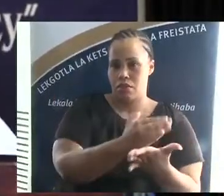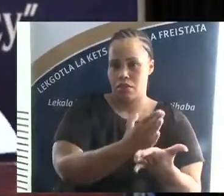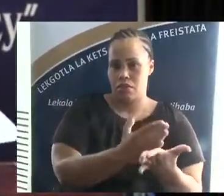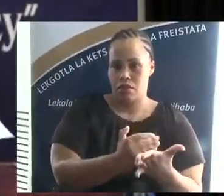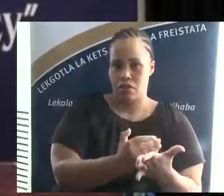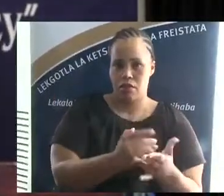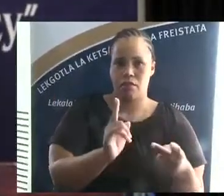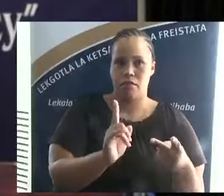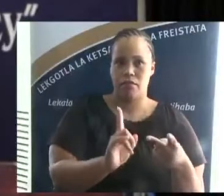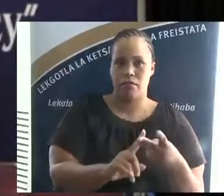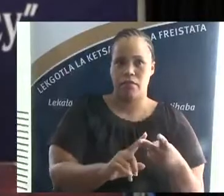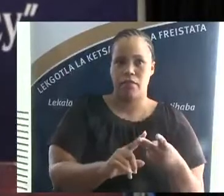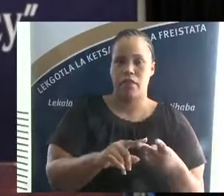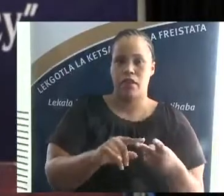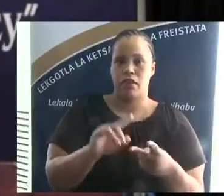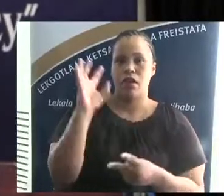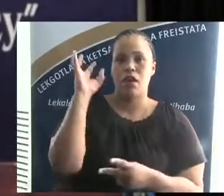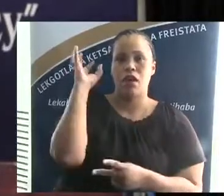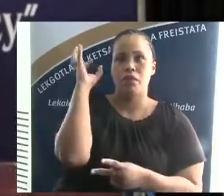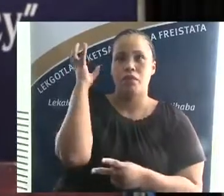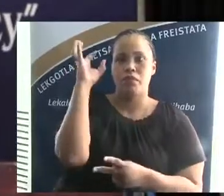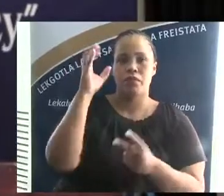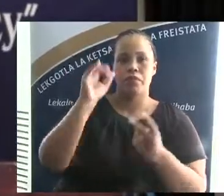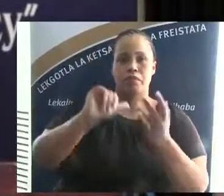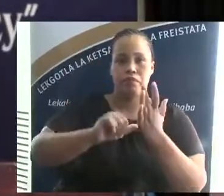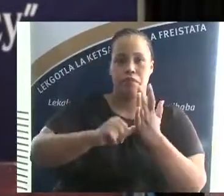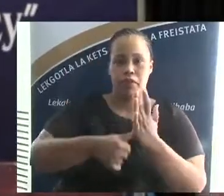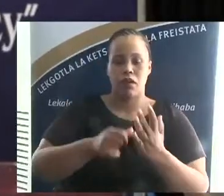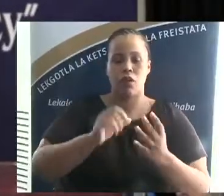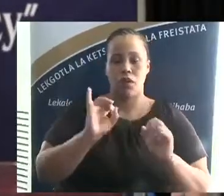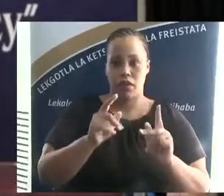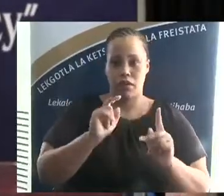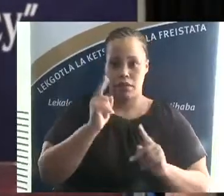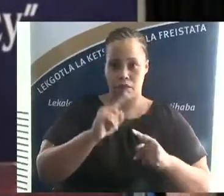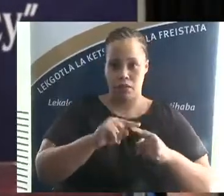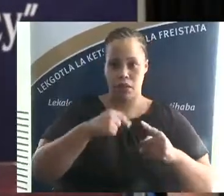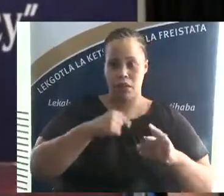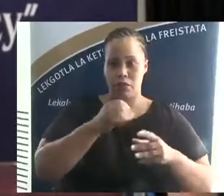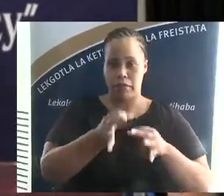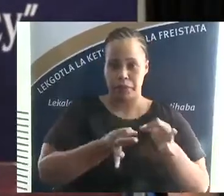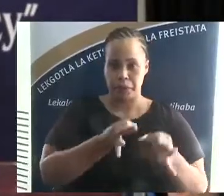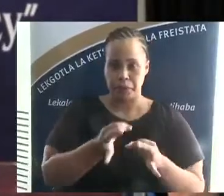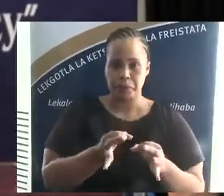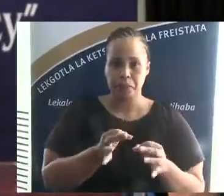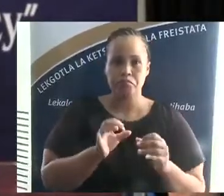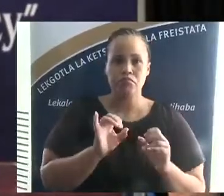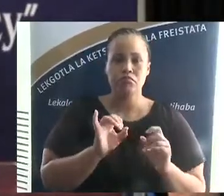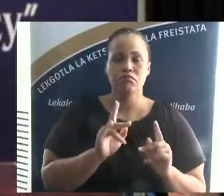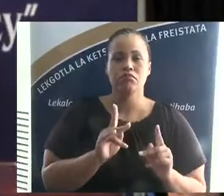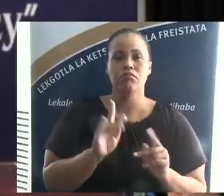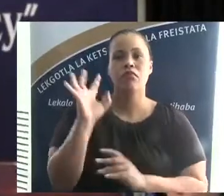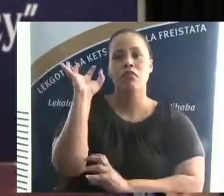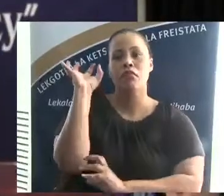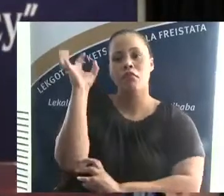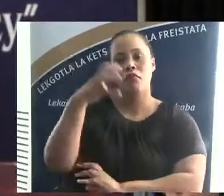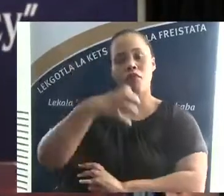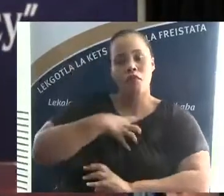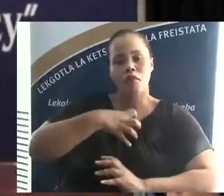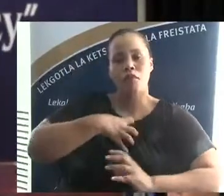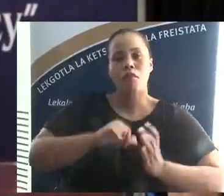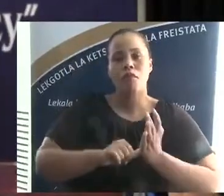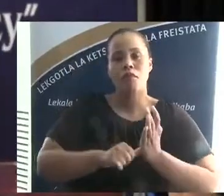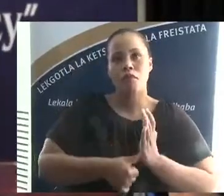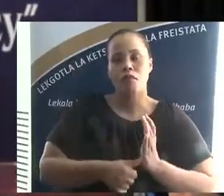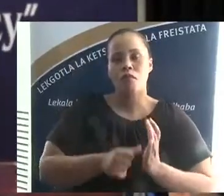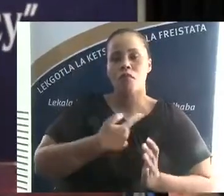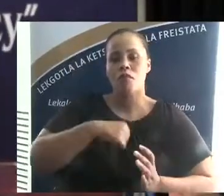provincial owned revenue, and conditional grants. And let me outline that to you. Honourable Speaker, on provincial owned revenue, we estimate that